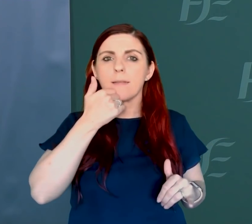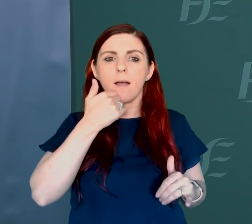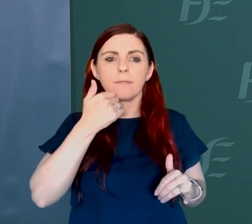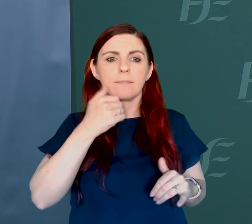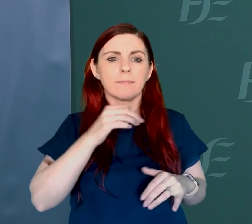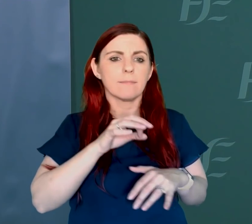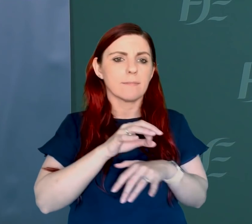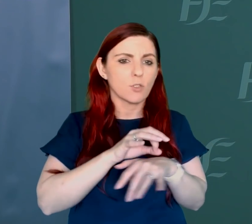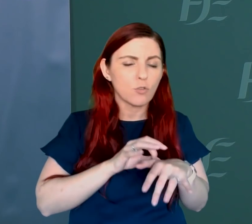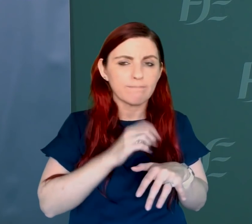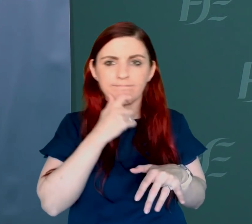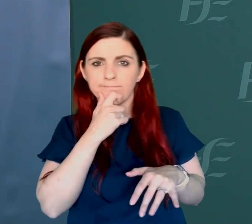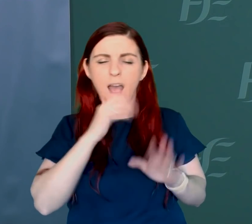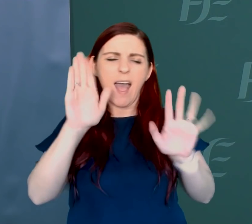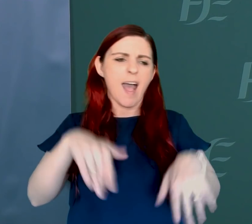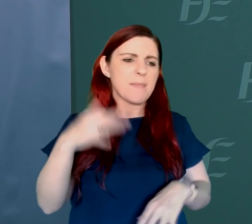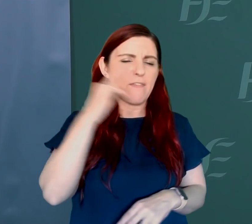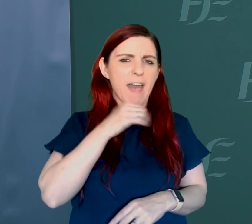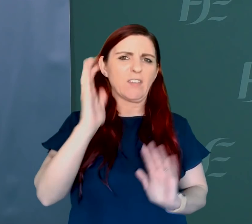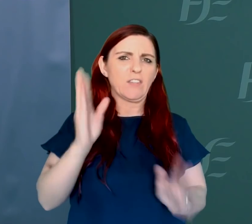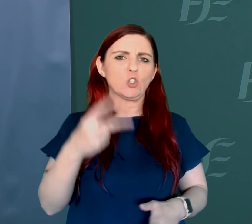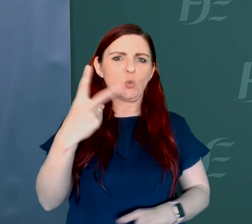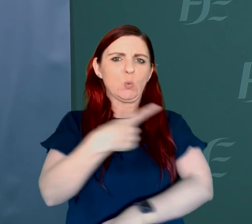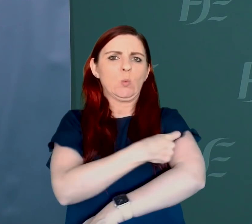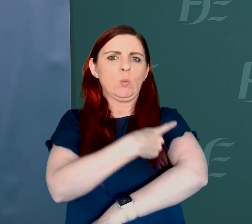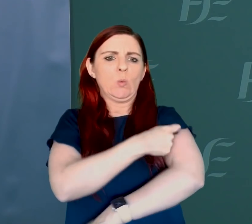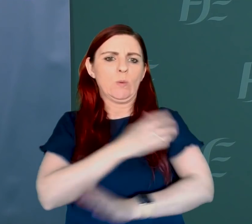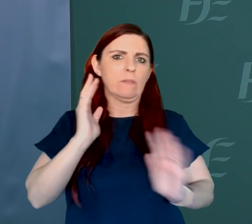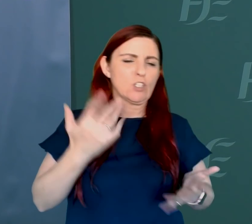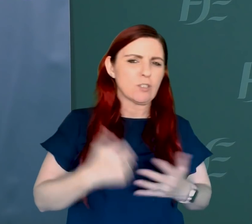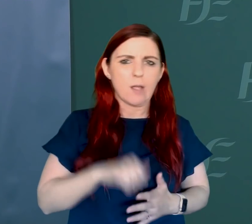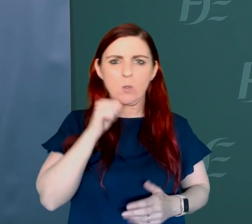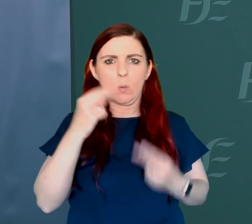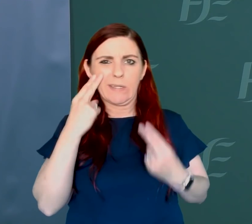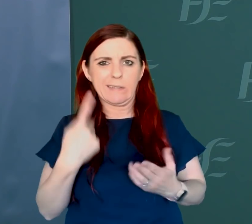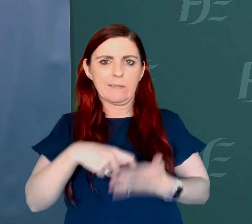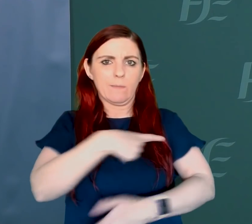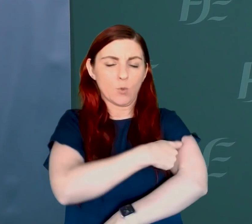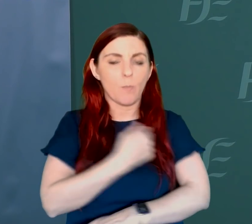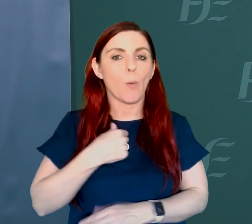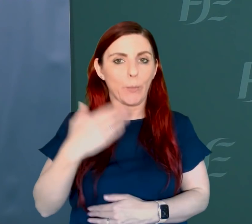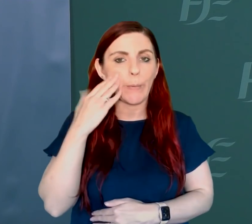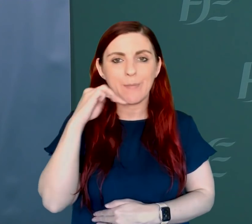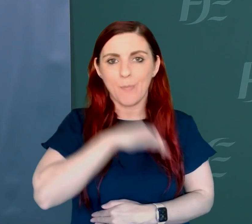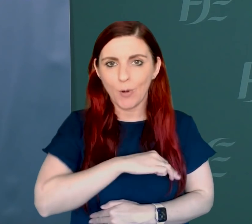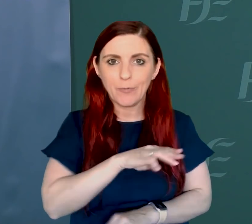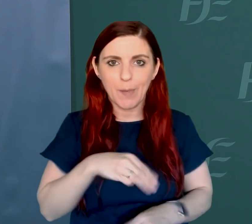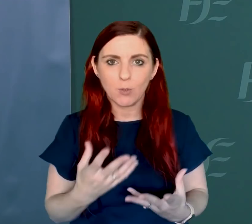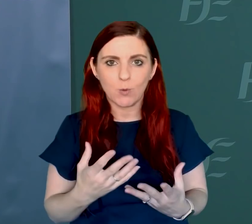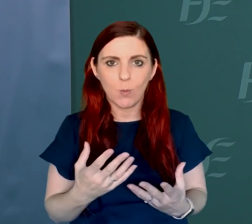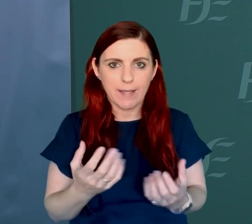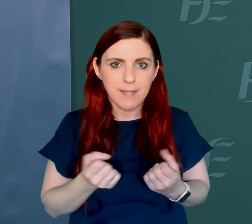among people feeling they have had 2 vaccines and don't need a booster. But we do know it's really important for people to come